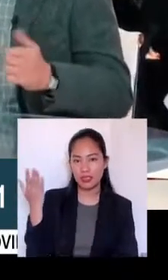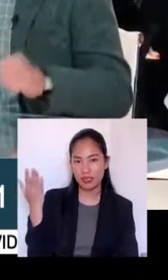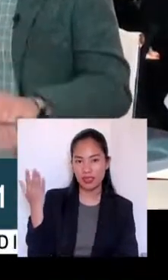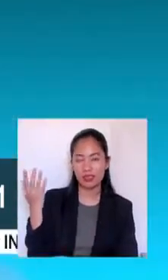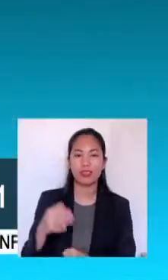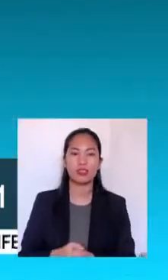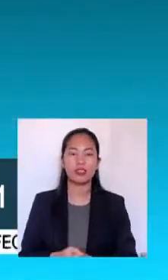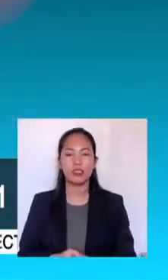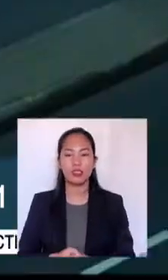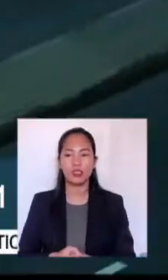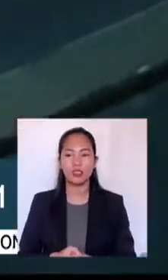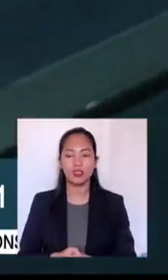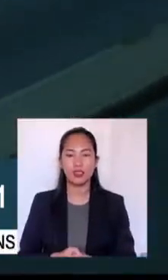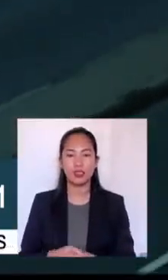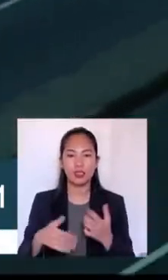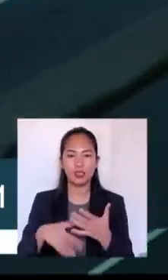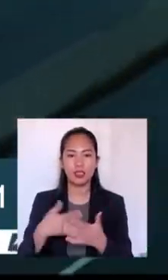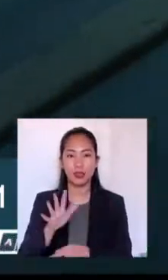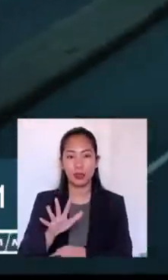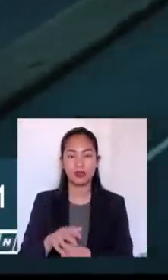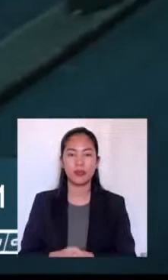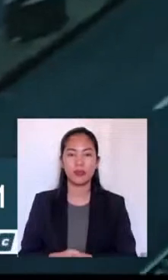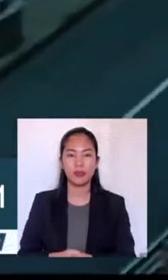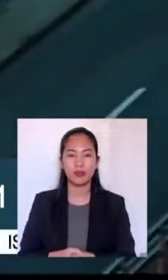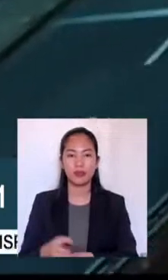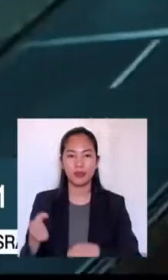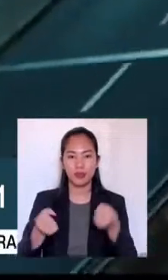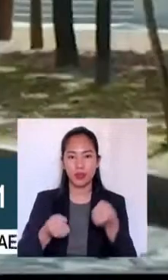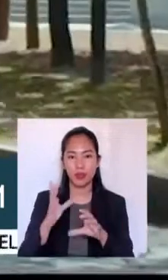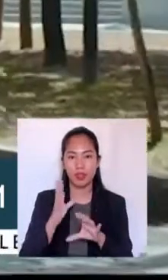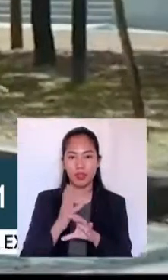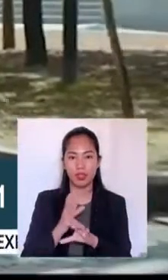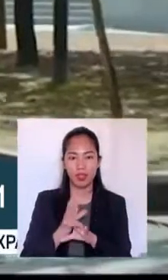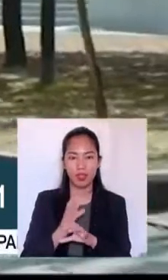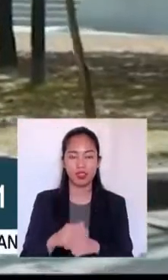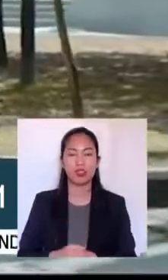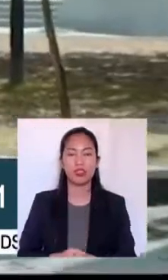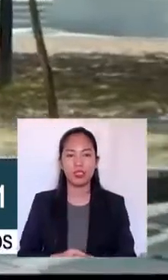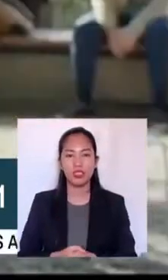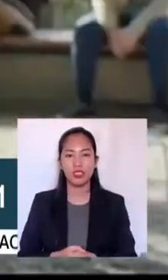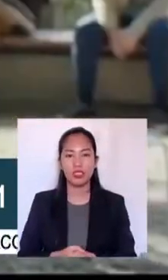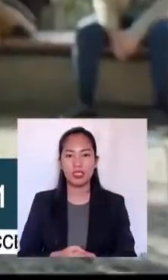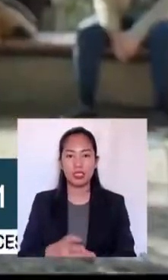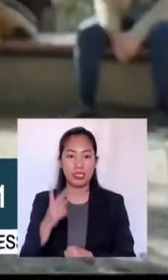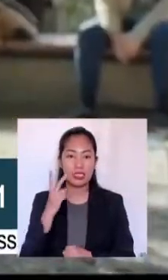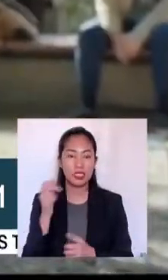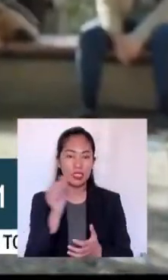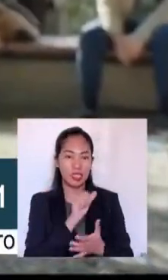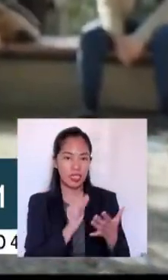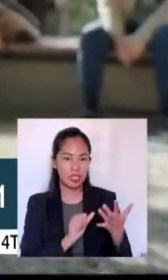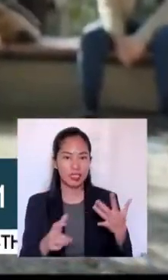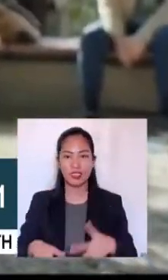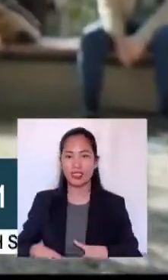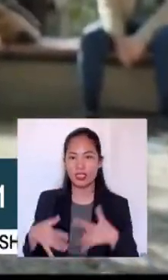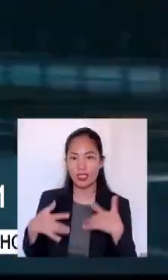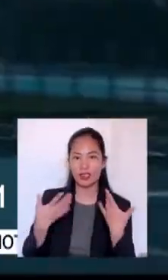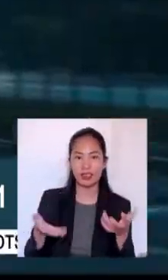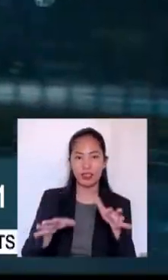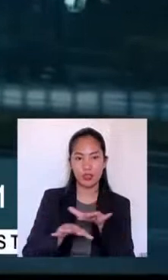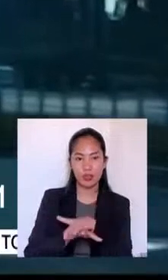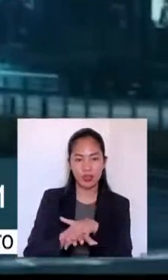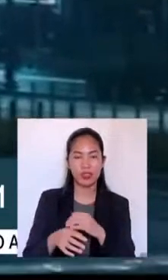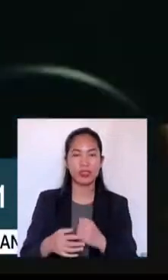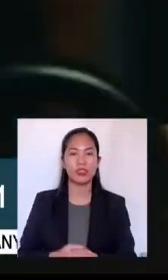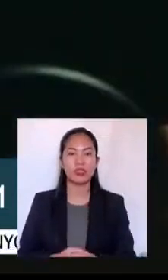Peter Finch. Five. Drive My Car. Art and life collide in this brilliant study of grief and loneliness.